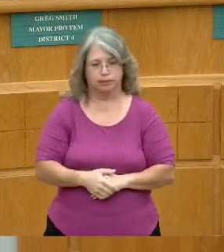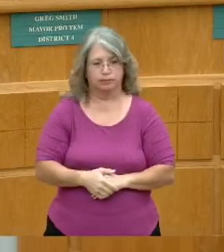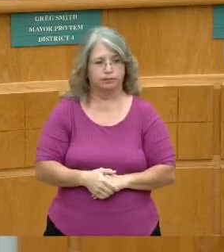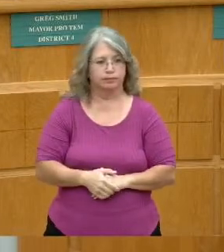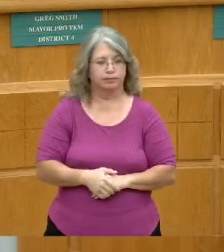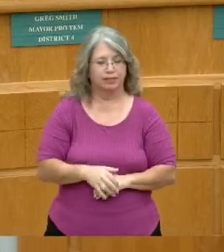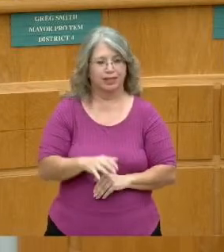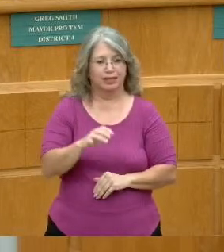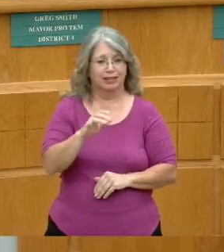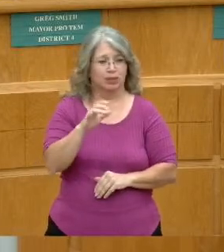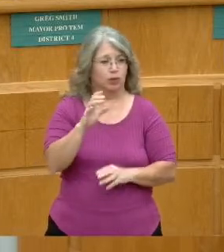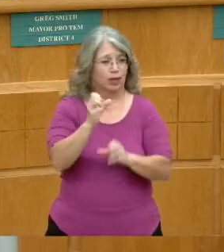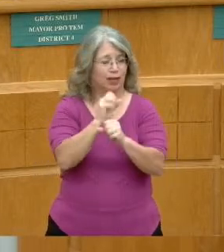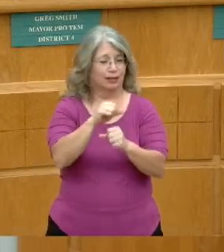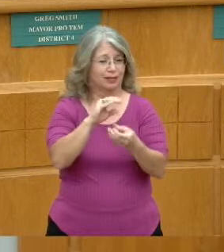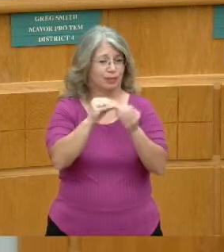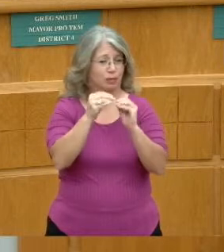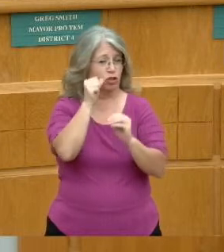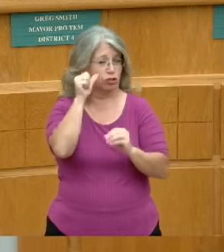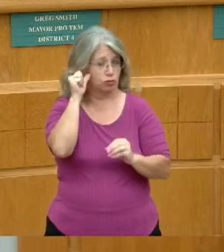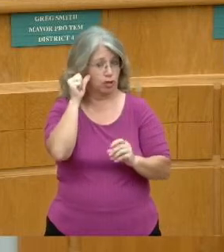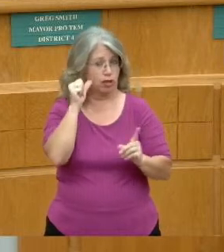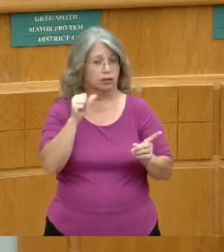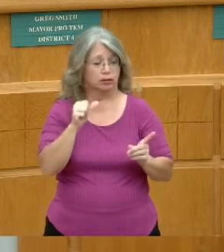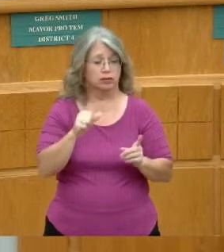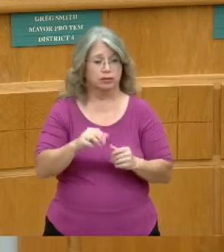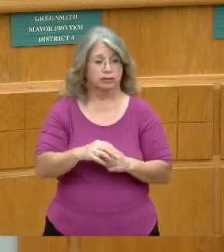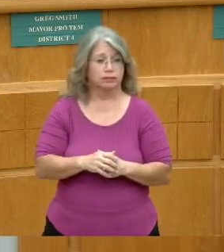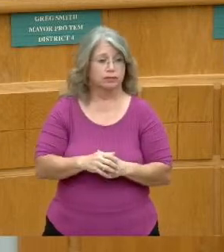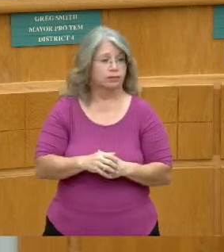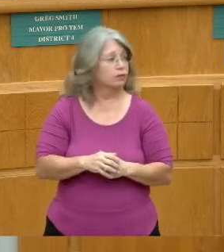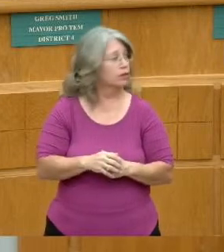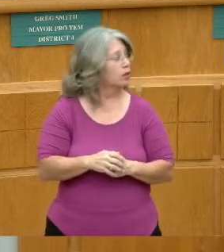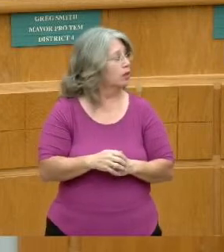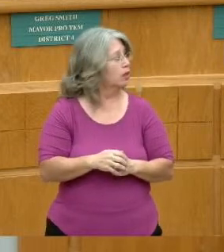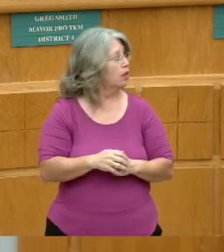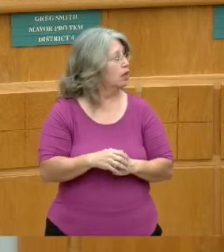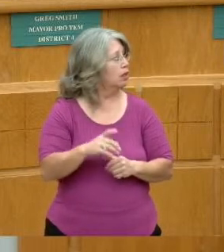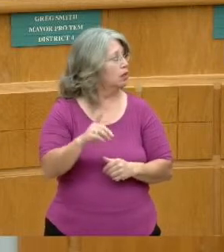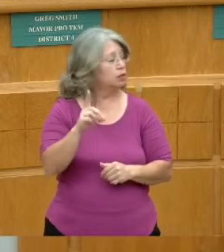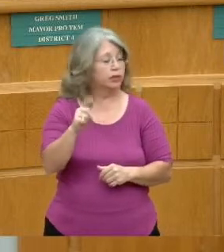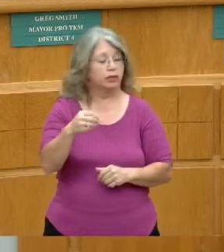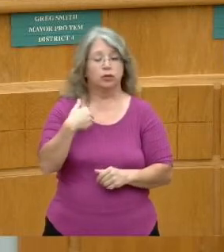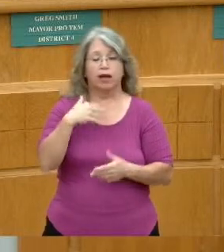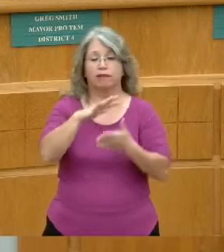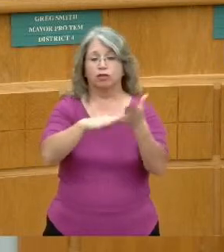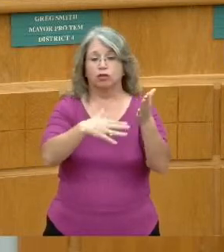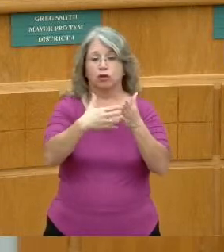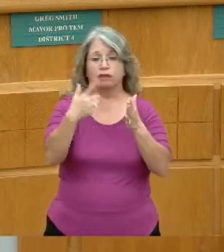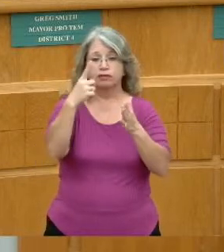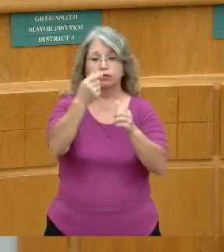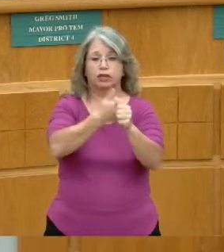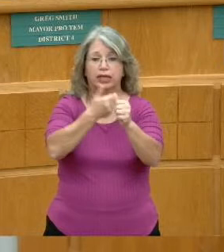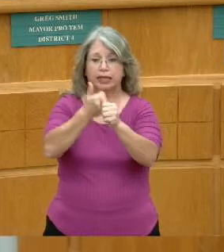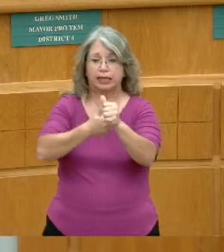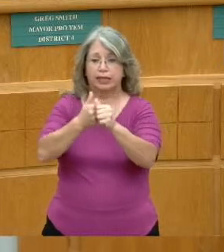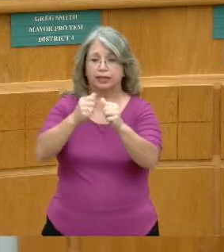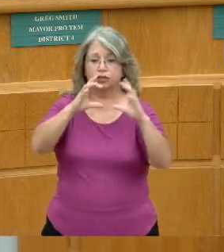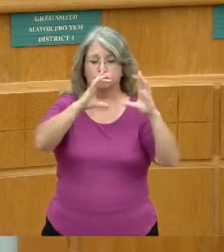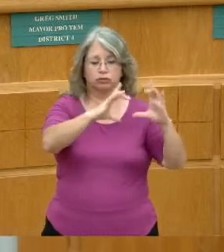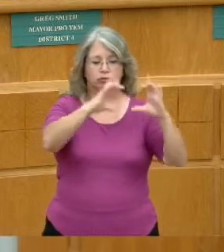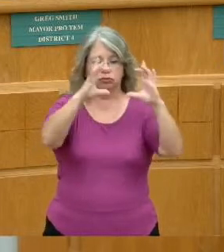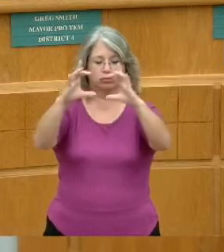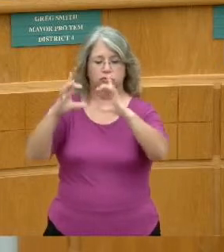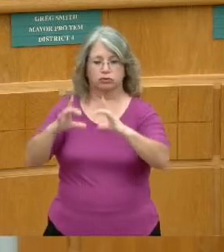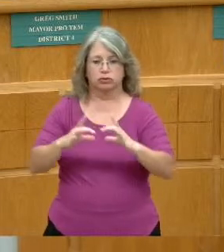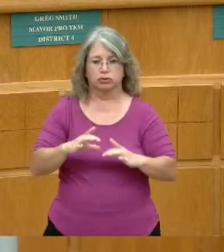yesterday. We do have graphs for every one of these counties, and we have figures like the last one that you saw for every one